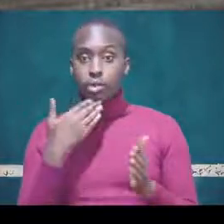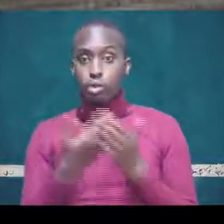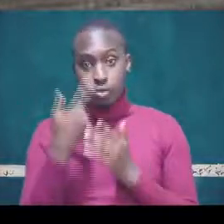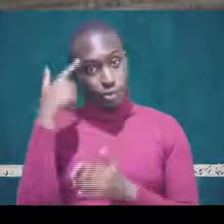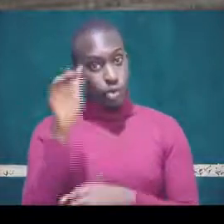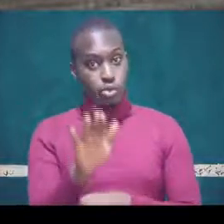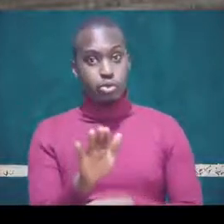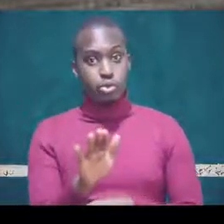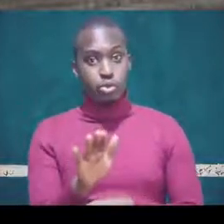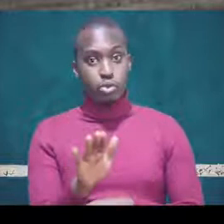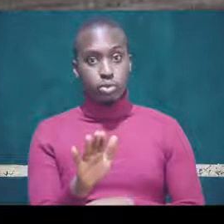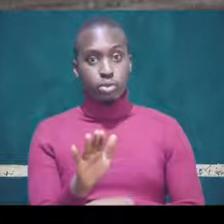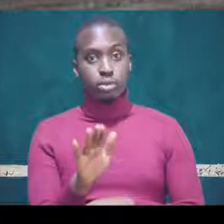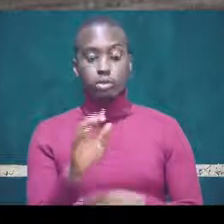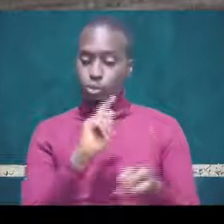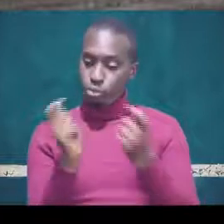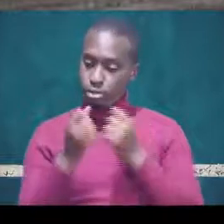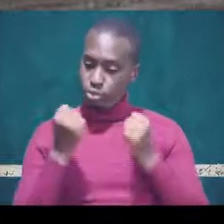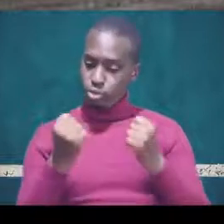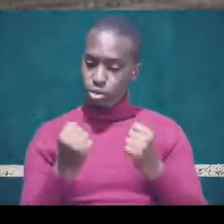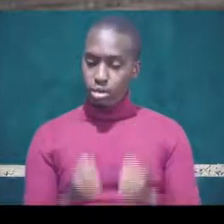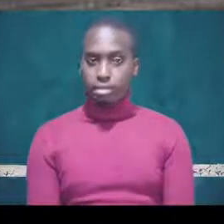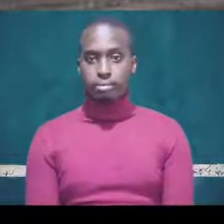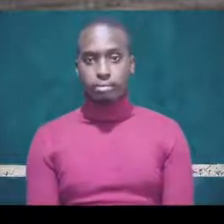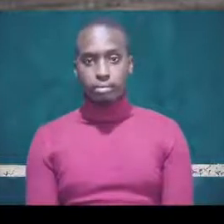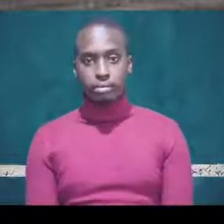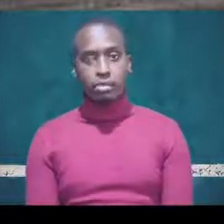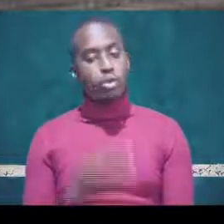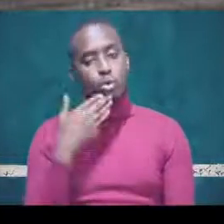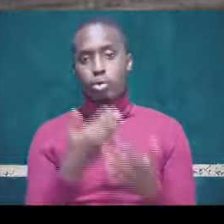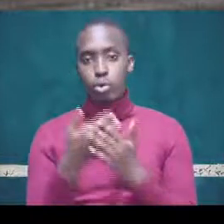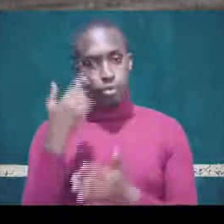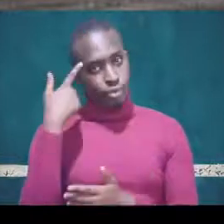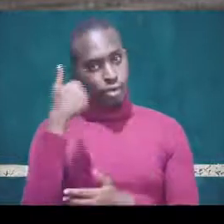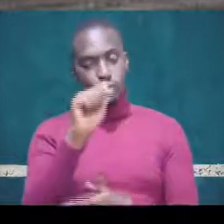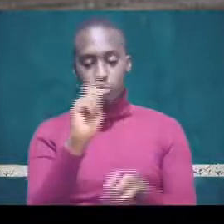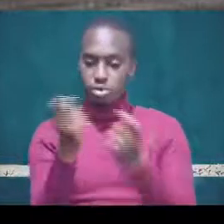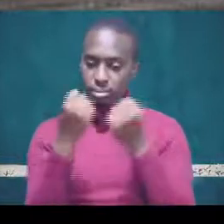to be strong. Good for you to be strong.